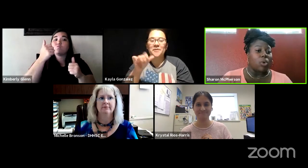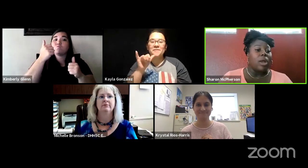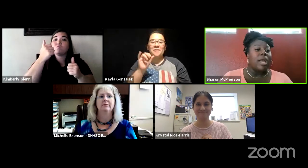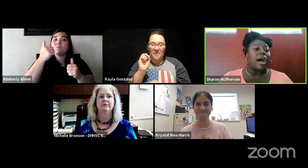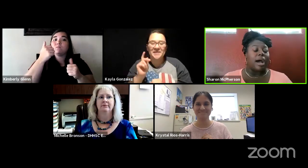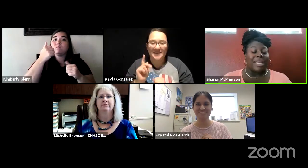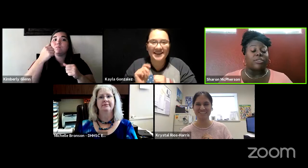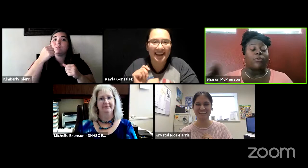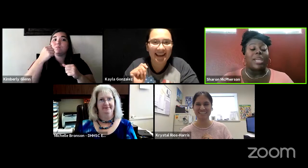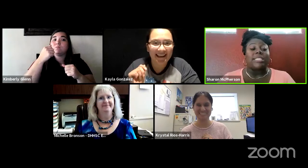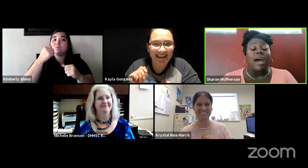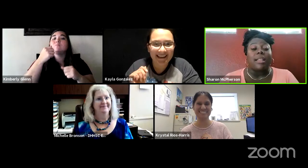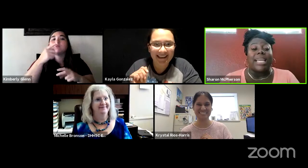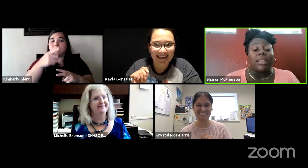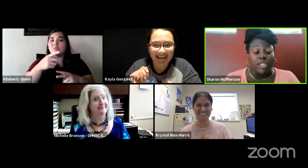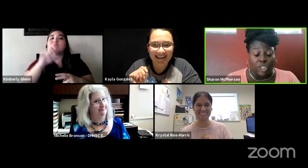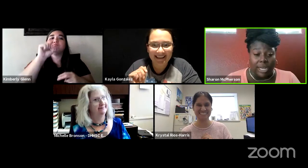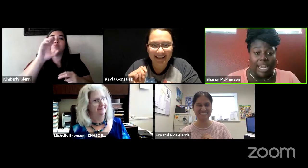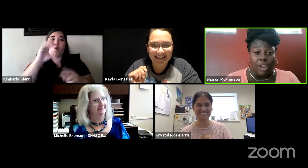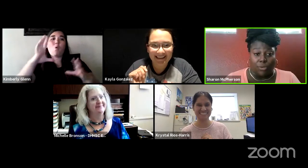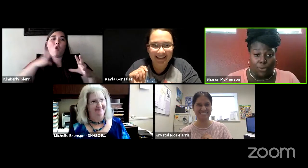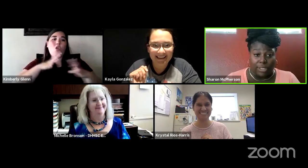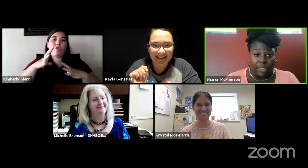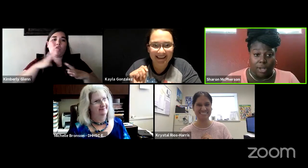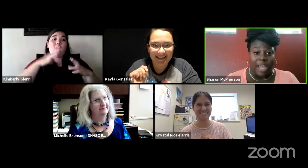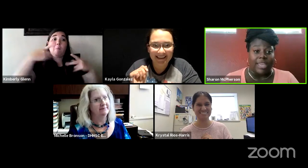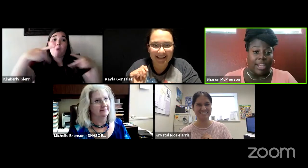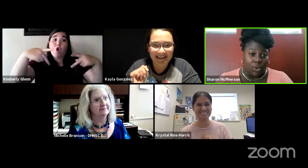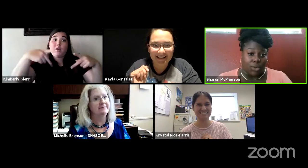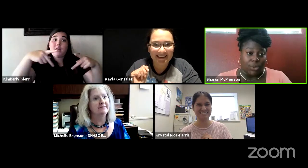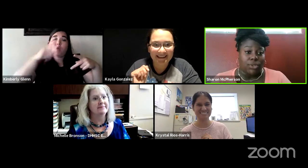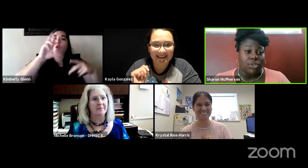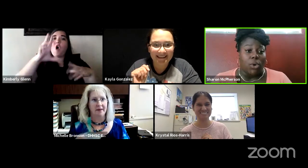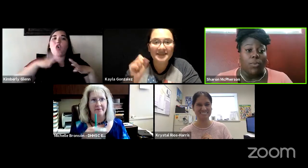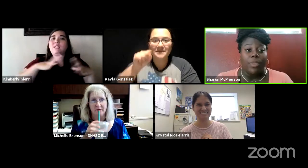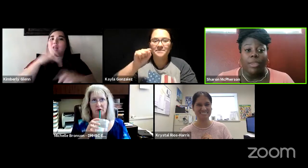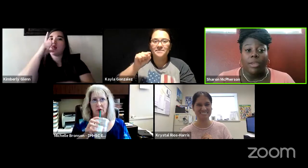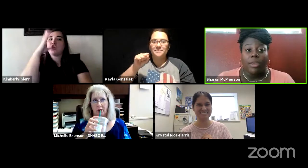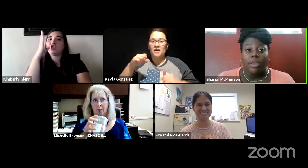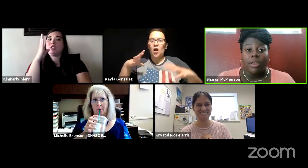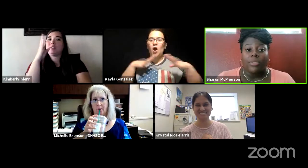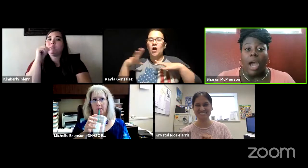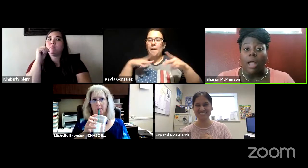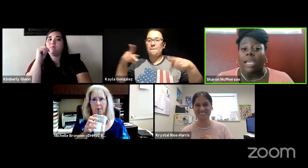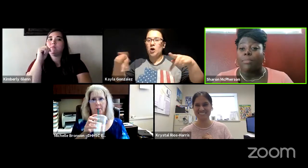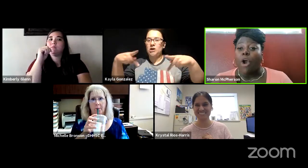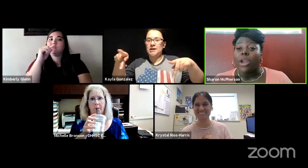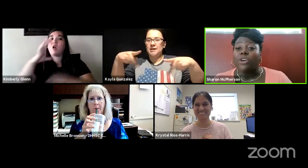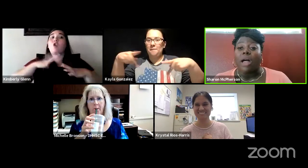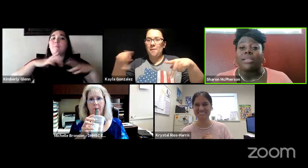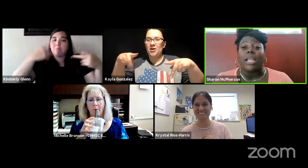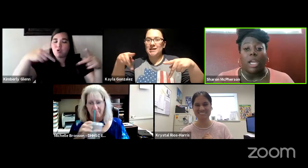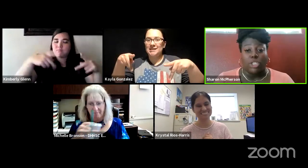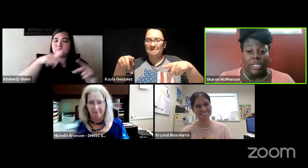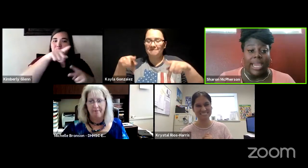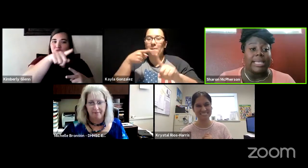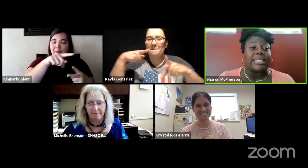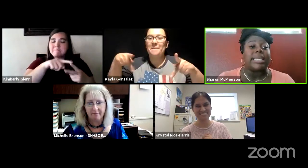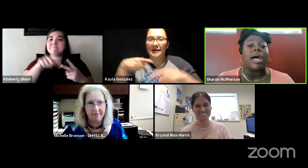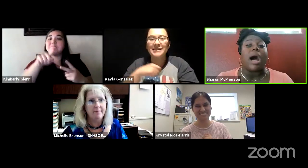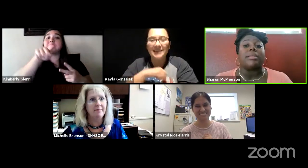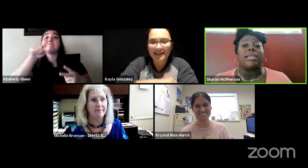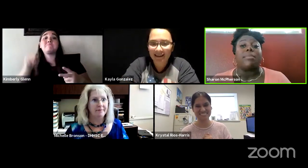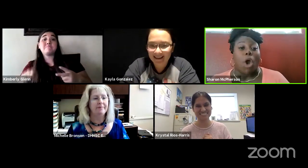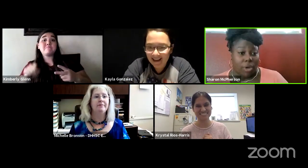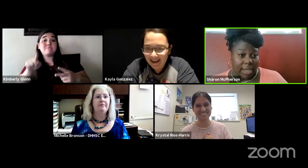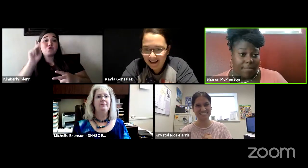Okay, so it's a holiday luncheon here in Fresno at the headquarters. So the holiday party or the holiday luncheon? Kayla is